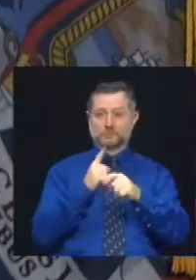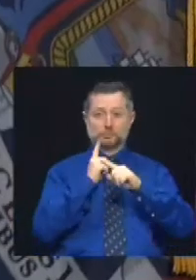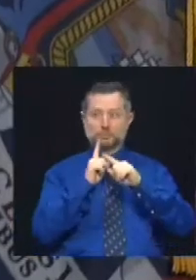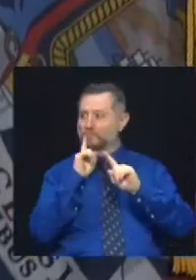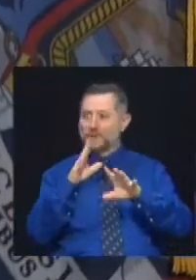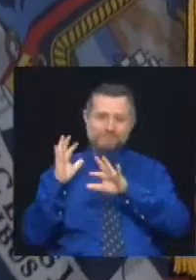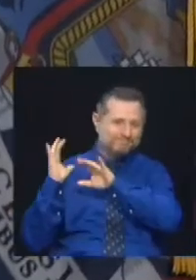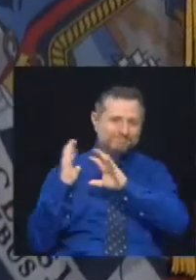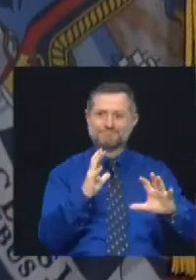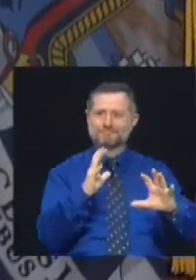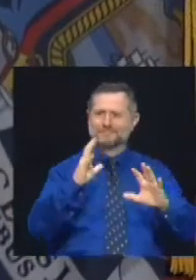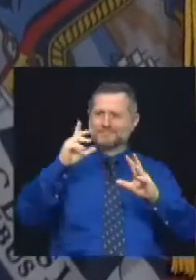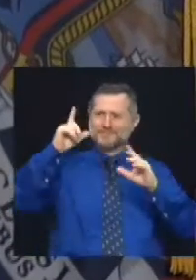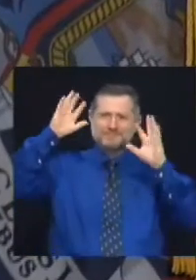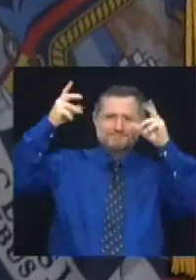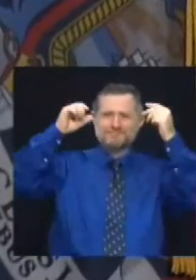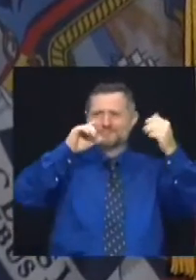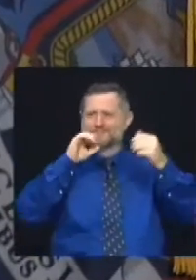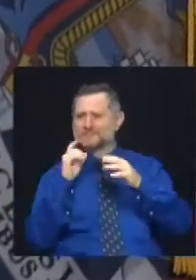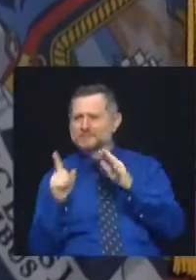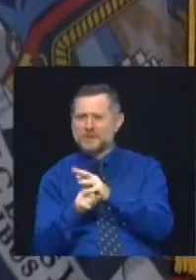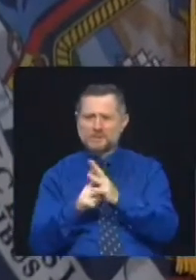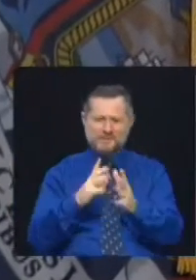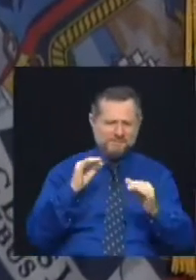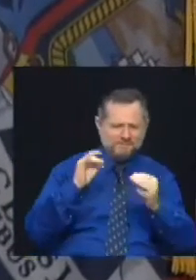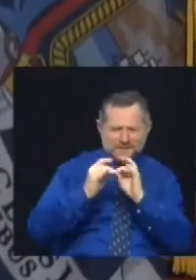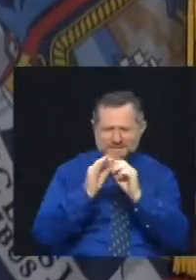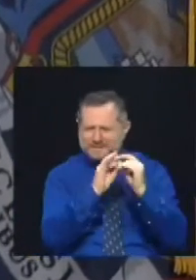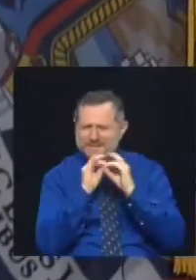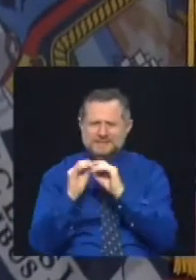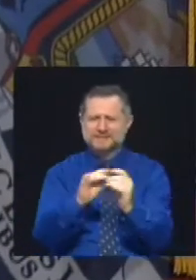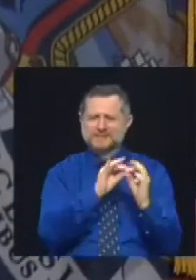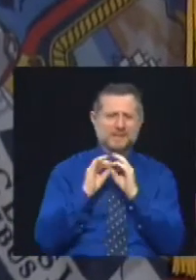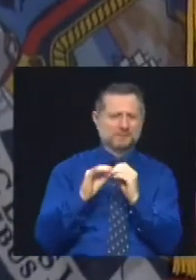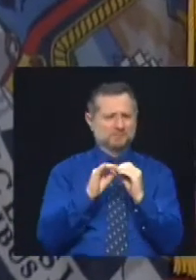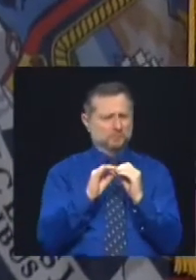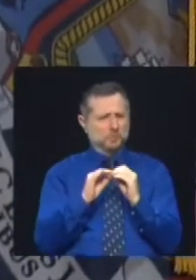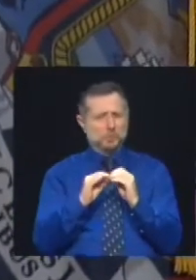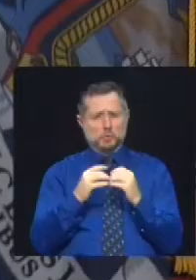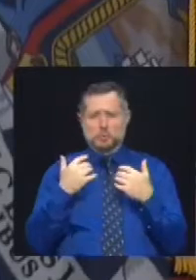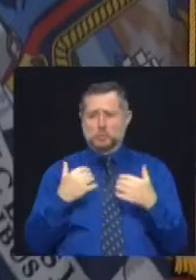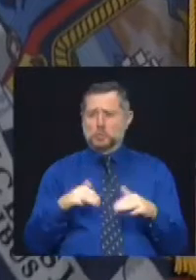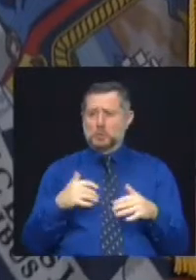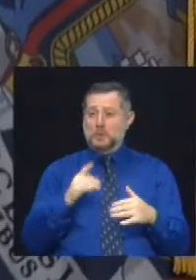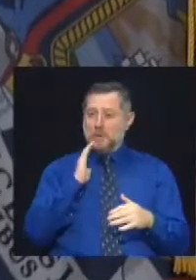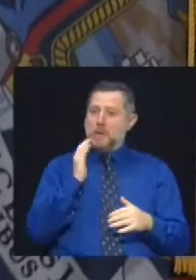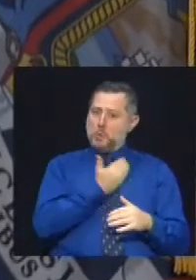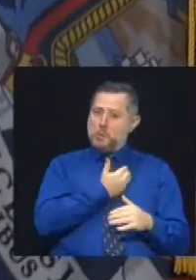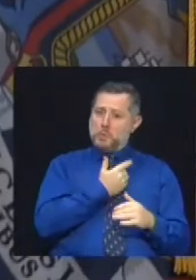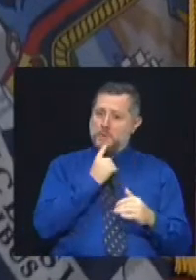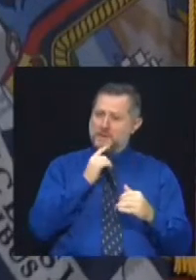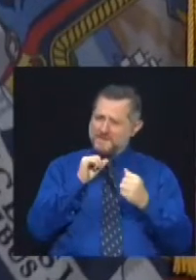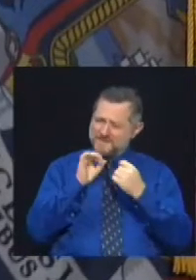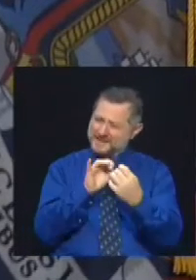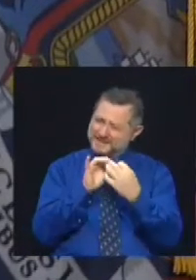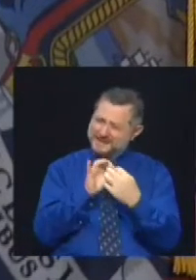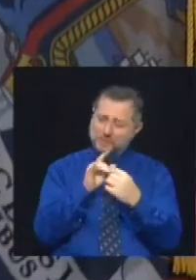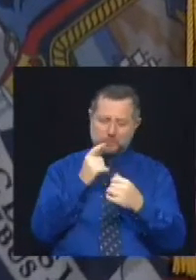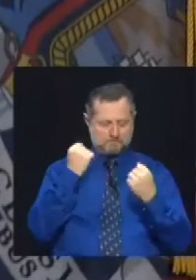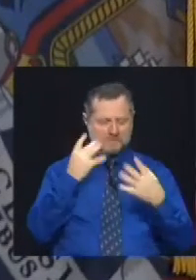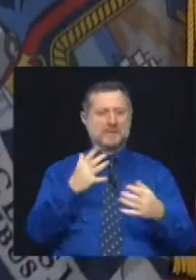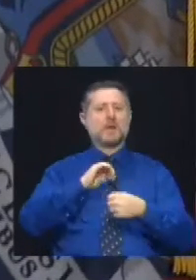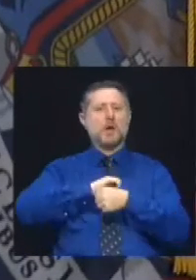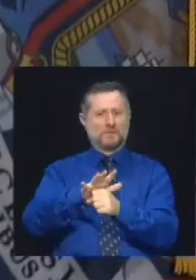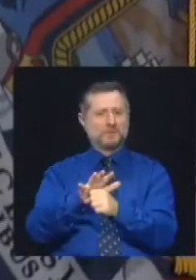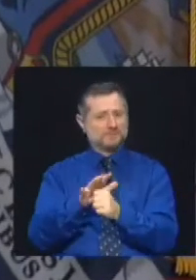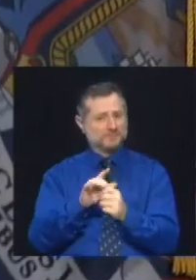who continue to fight on the front lines as we fight this deadly pandemic. I also want to thank the hundreds of thousands of state